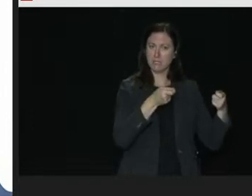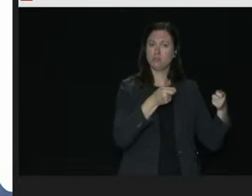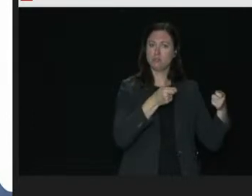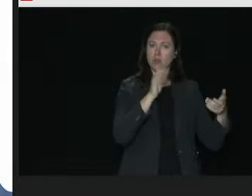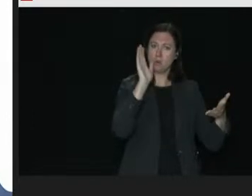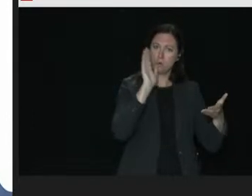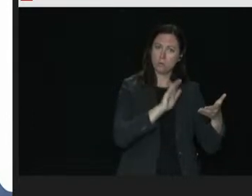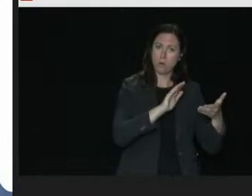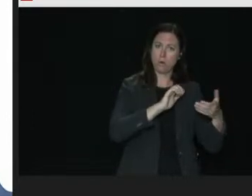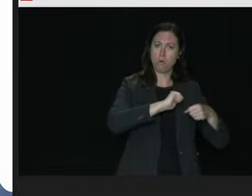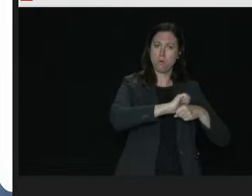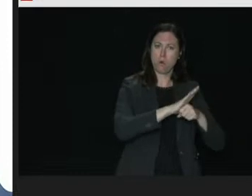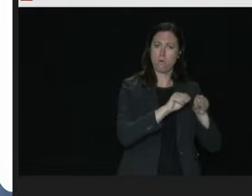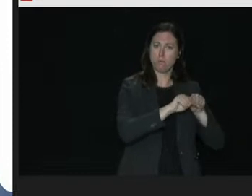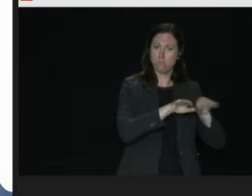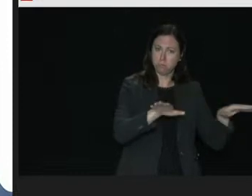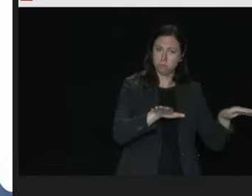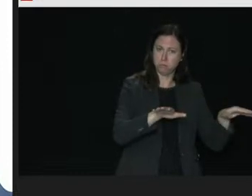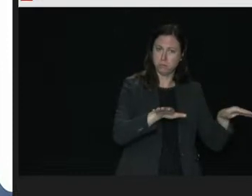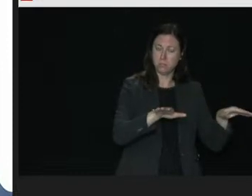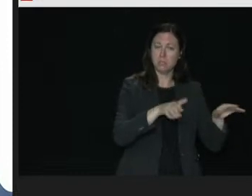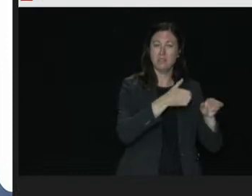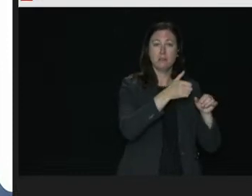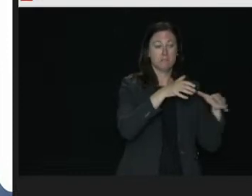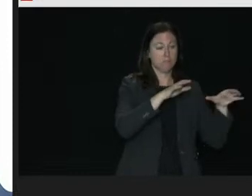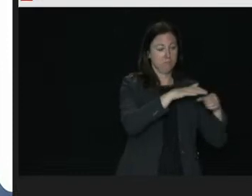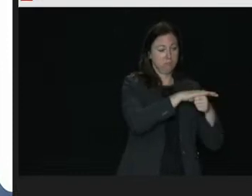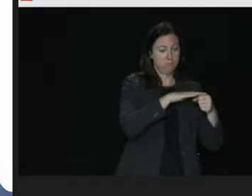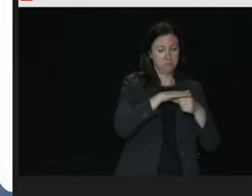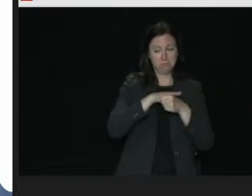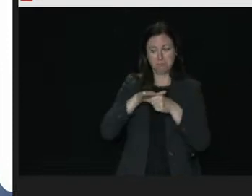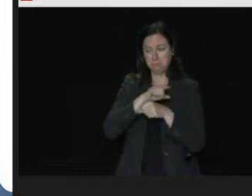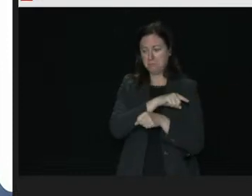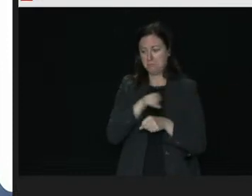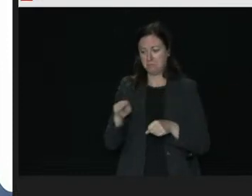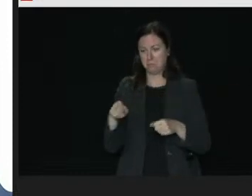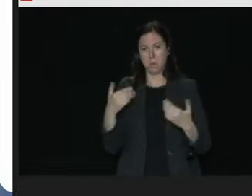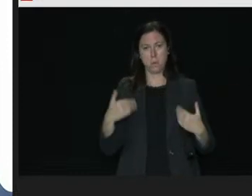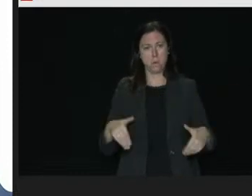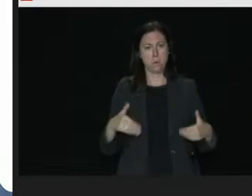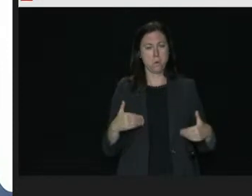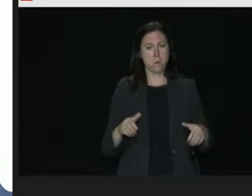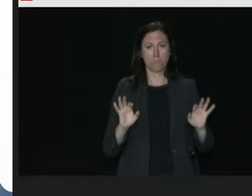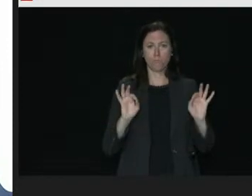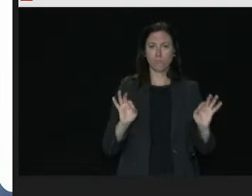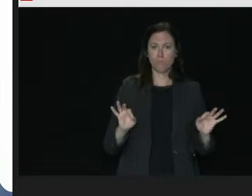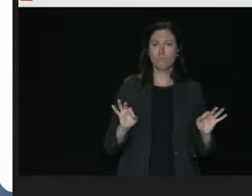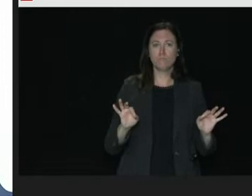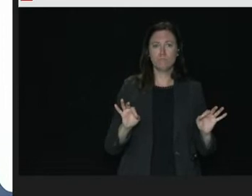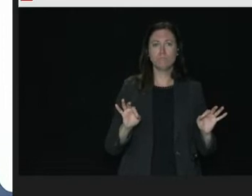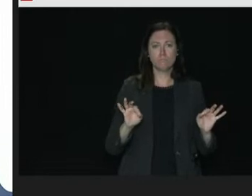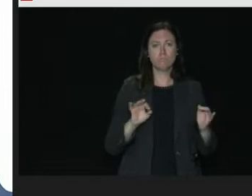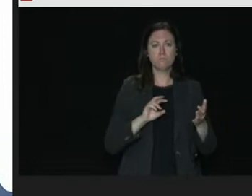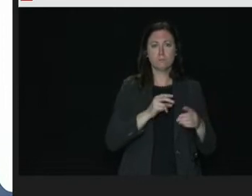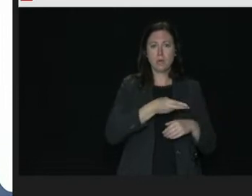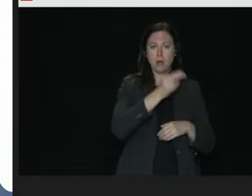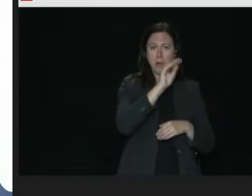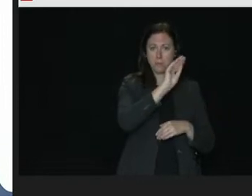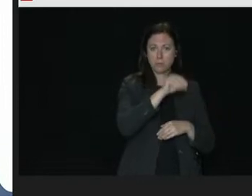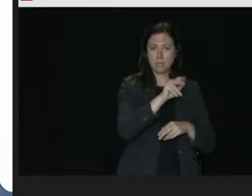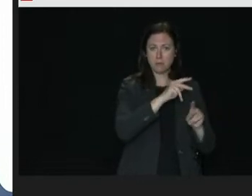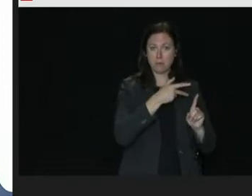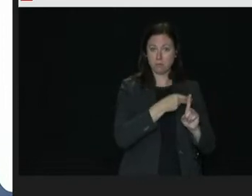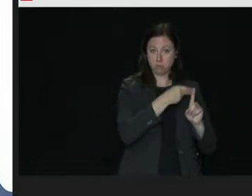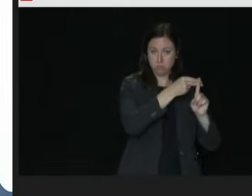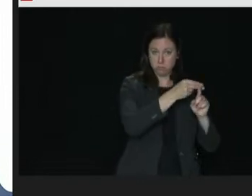lower. These regions are now in a stronger position of having high vaccine coverage and low